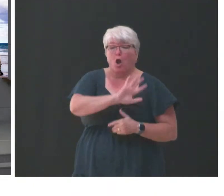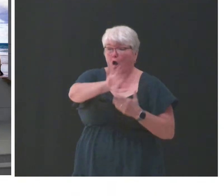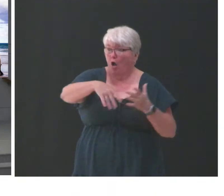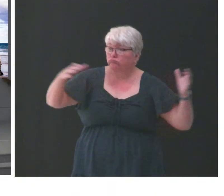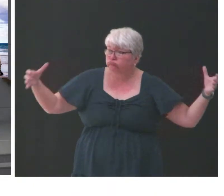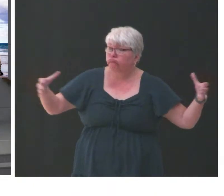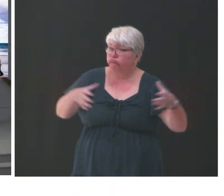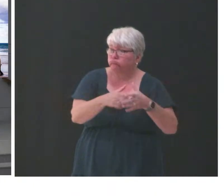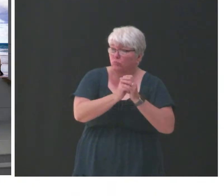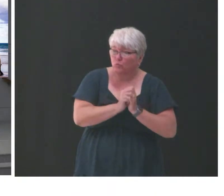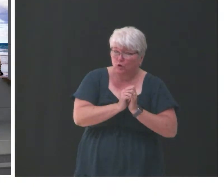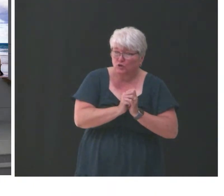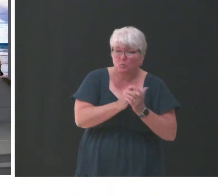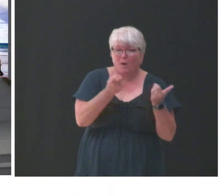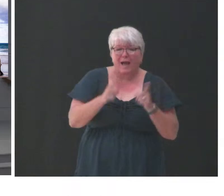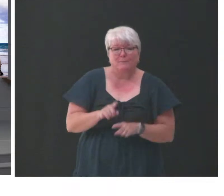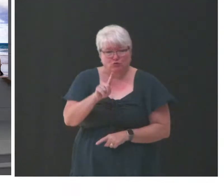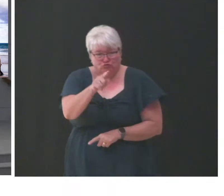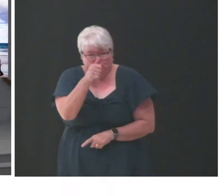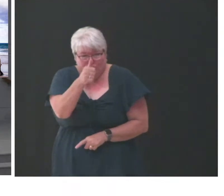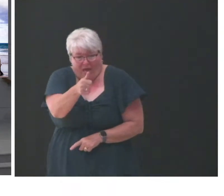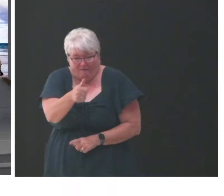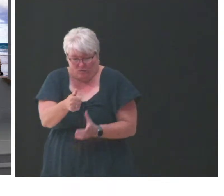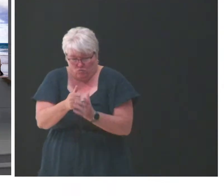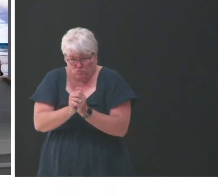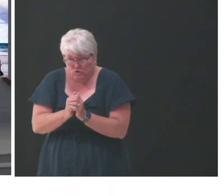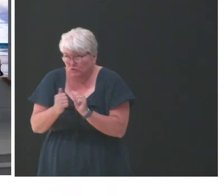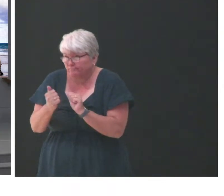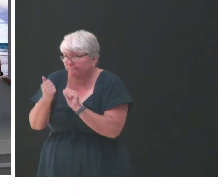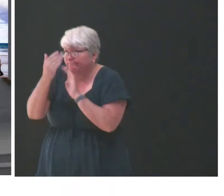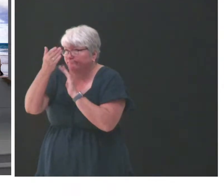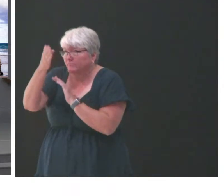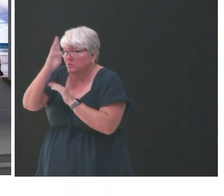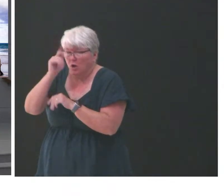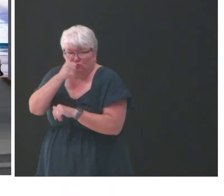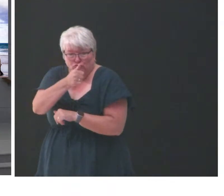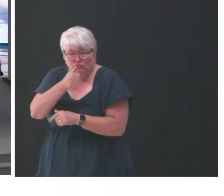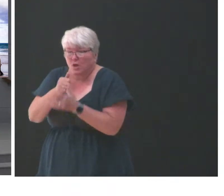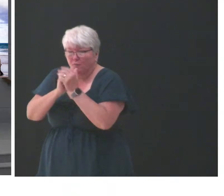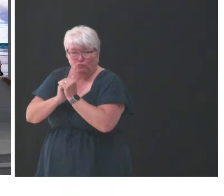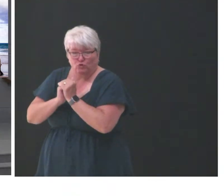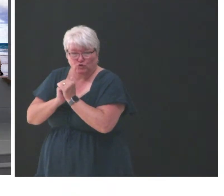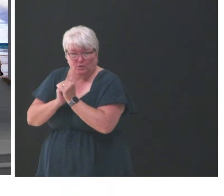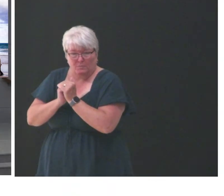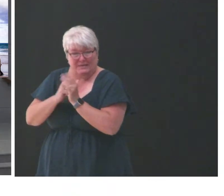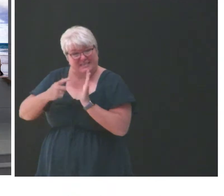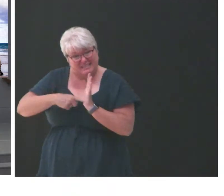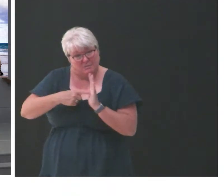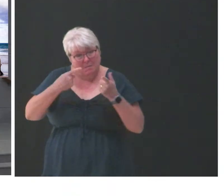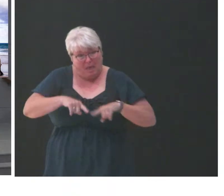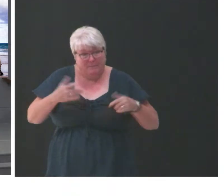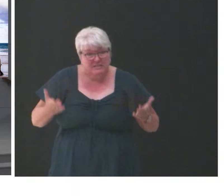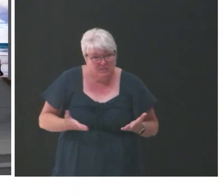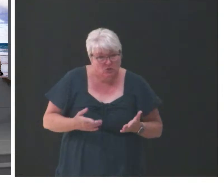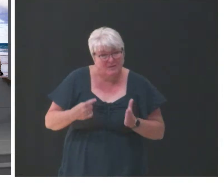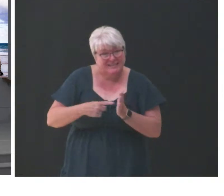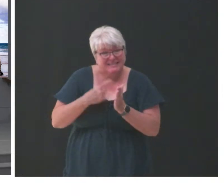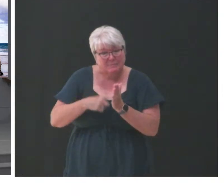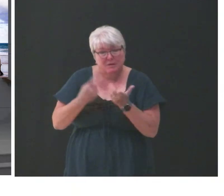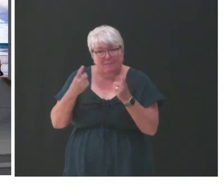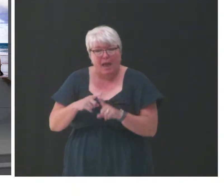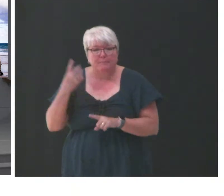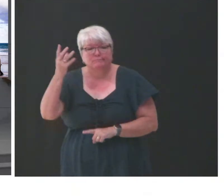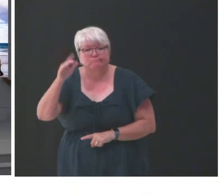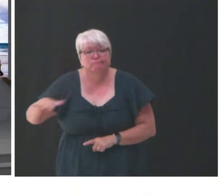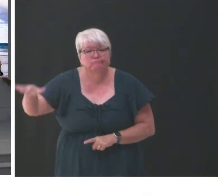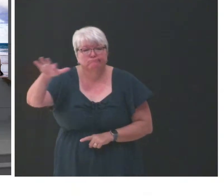come together in worship to what happens when you go before the Father in worship. Sometimes that happens here. Sometimes that happens